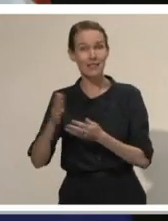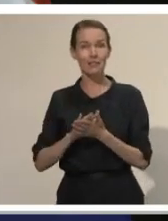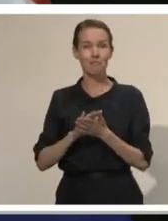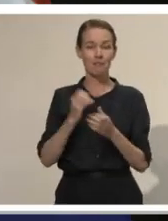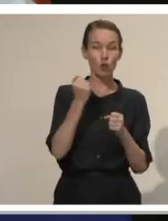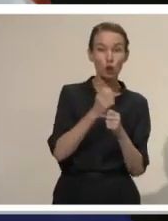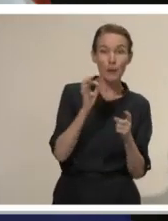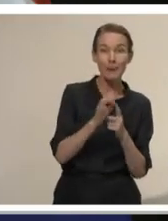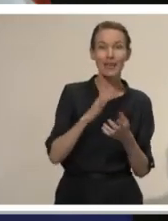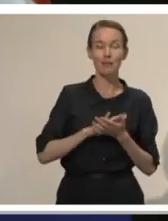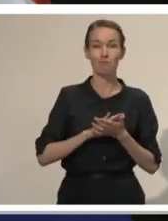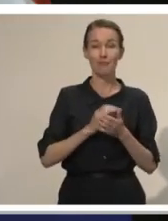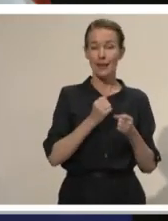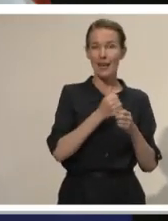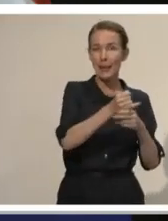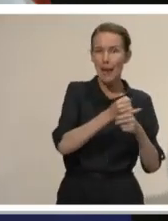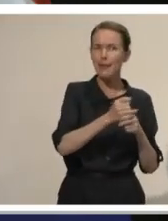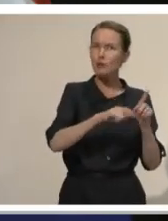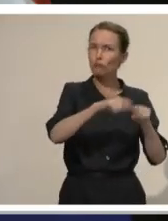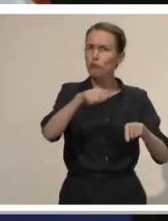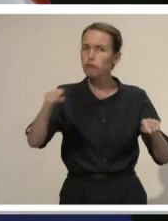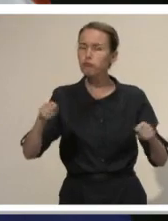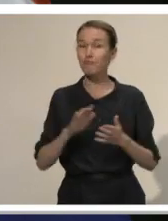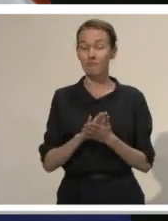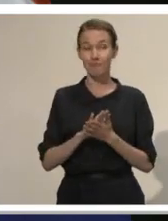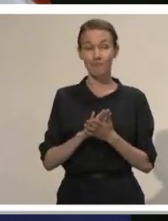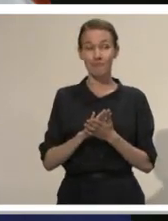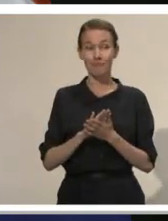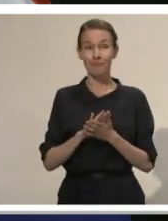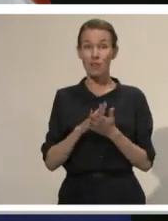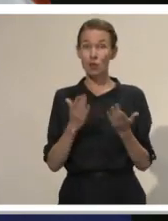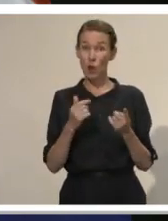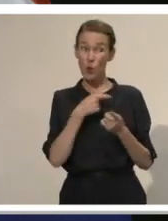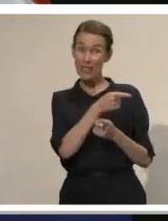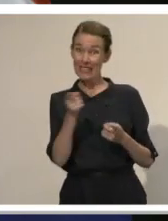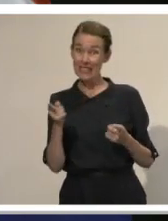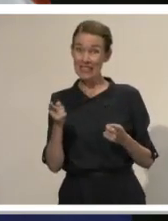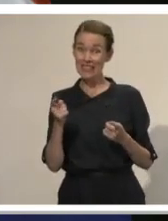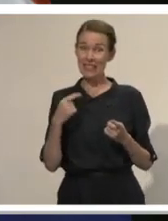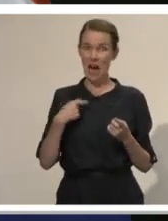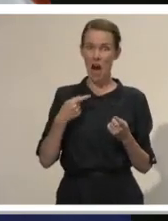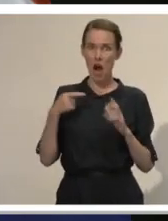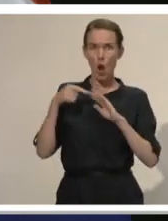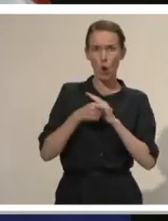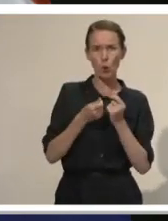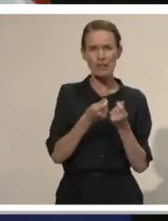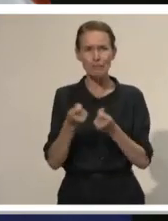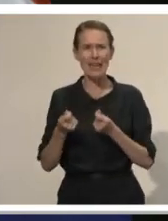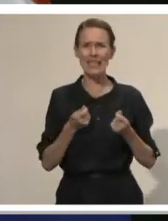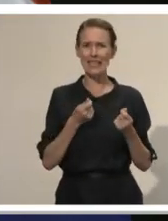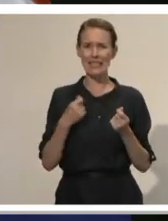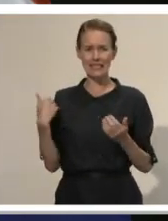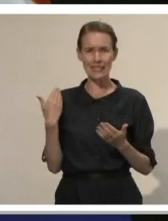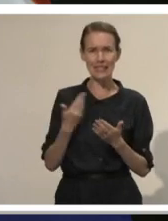that we haven't made moves to reimburse lost revenue, because there are businesses around the